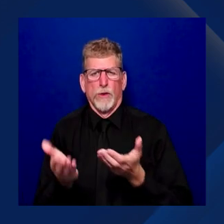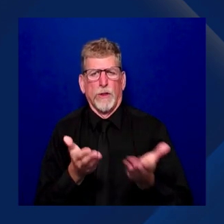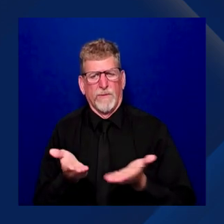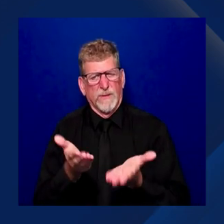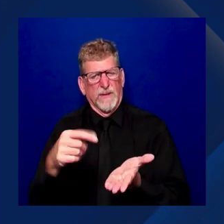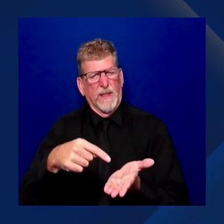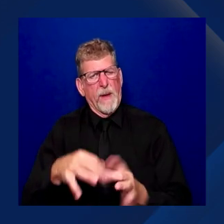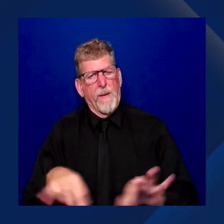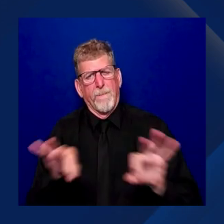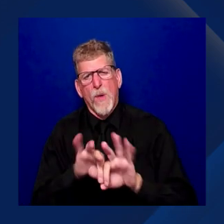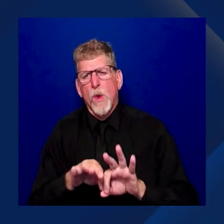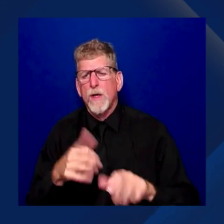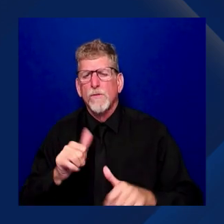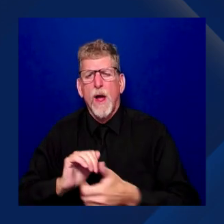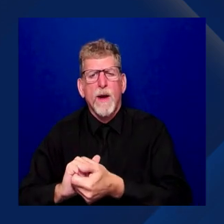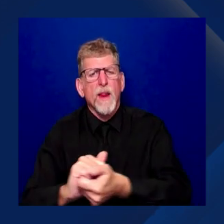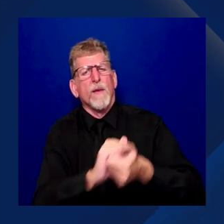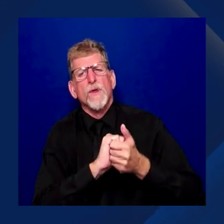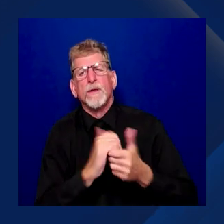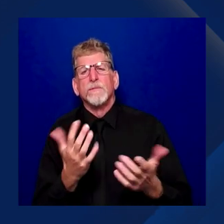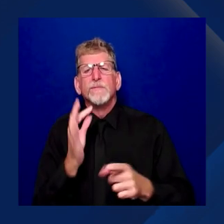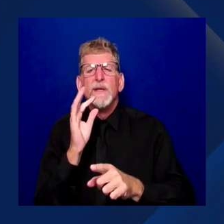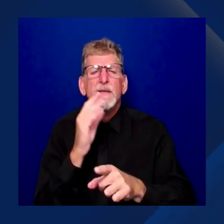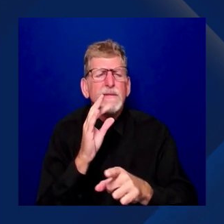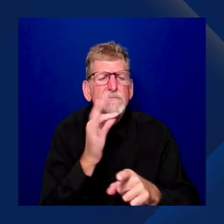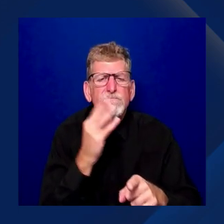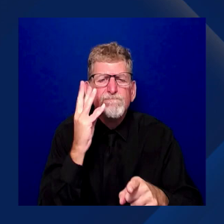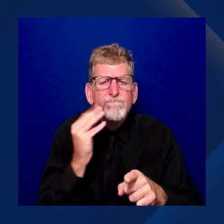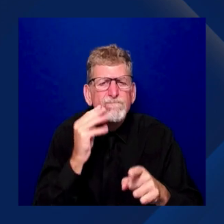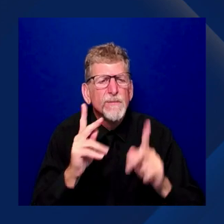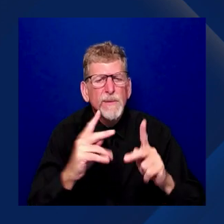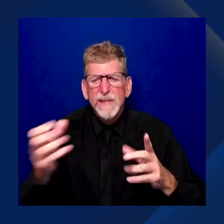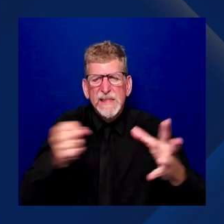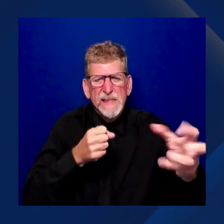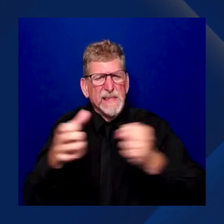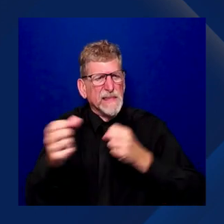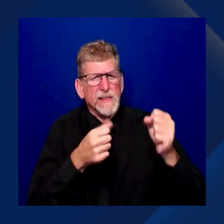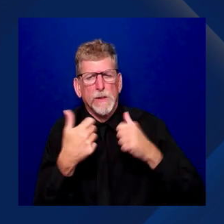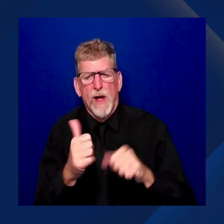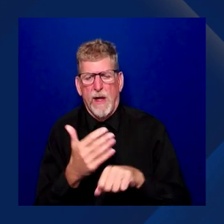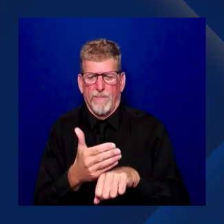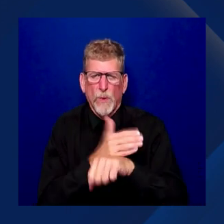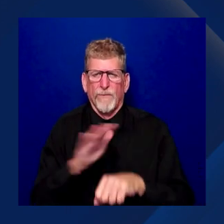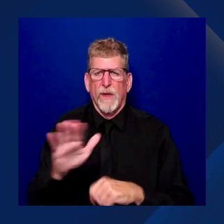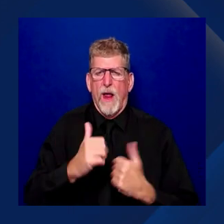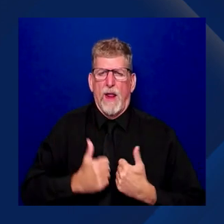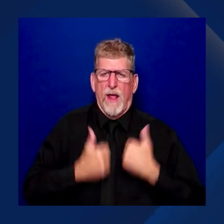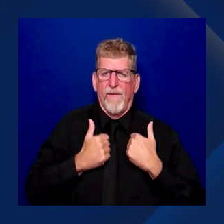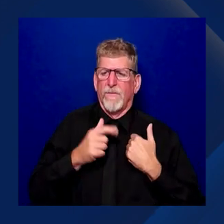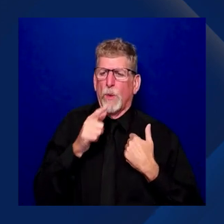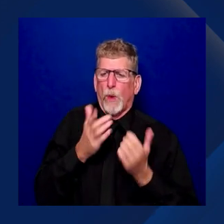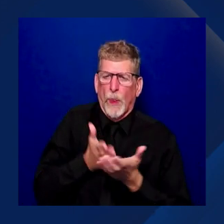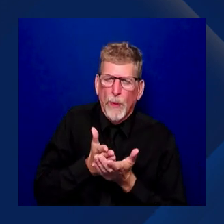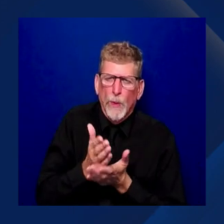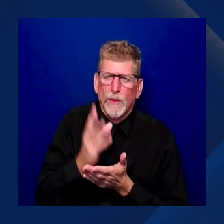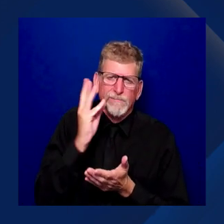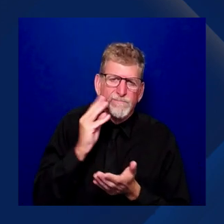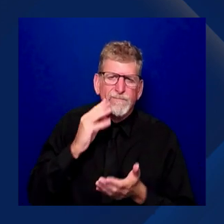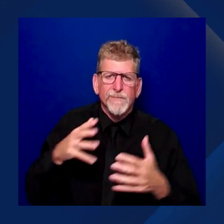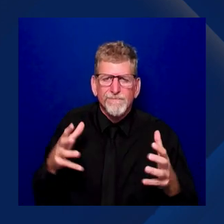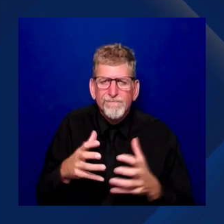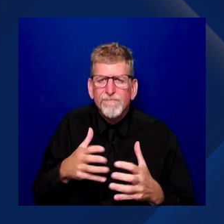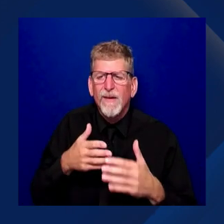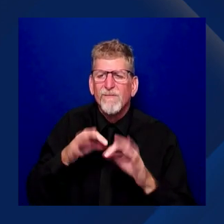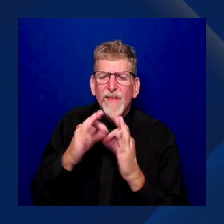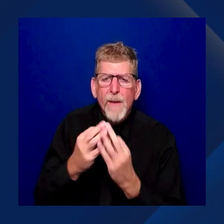the ground to improve the lives of birthing people and their families. The story of the Black Mamas Matter Alliance lies in the